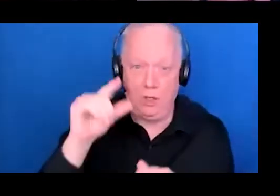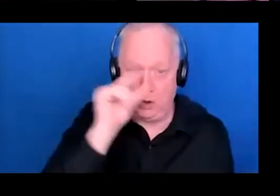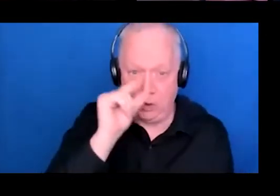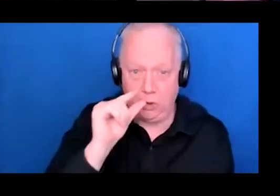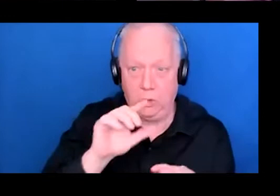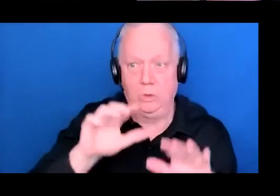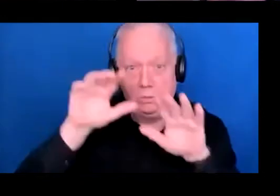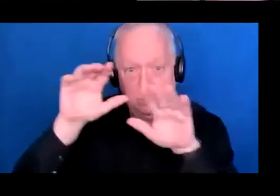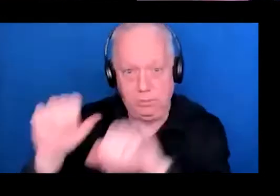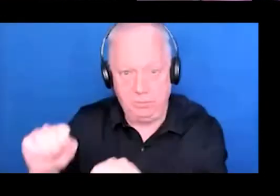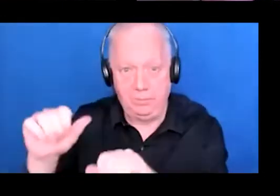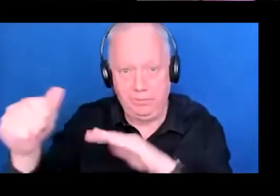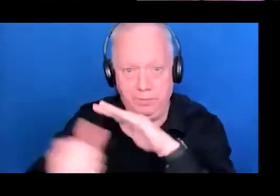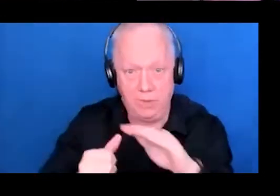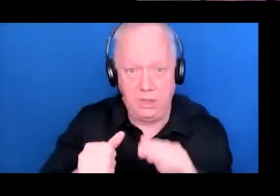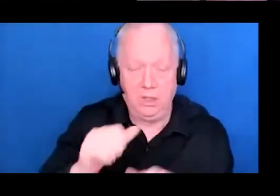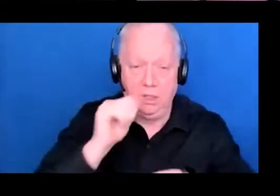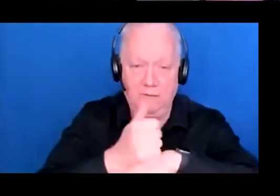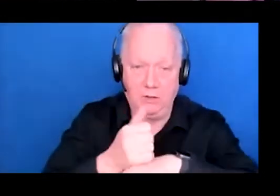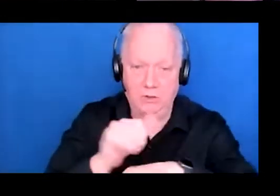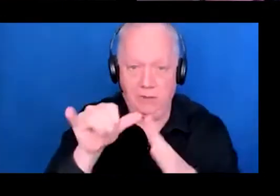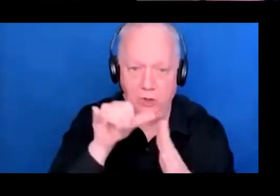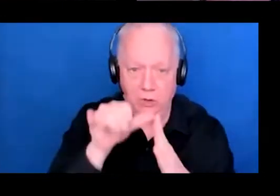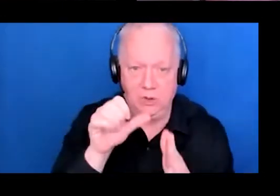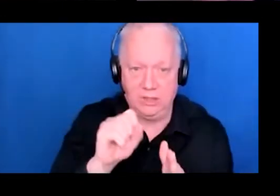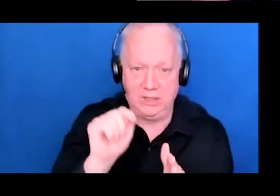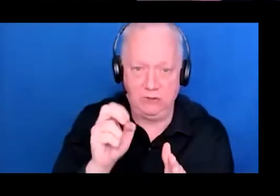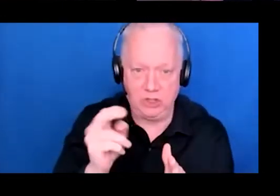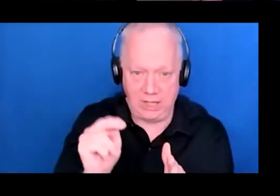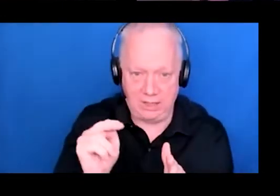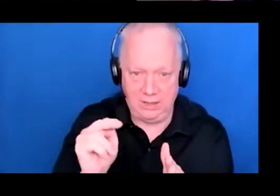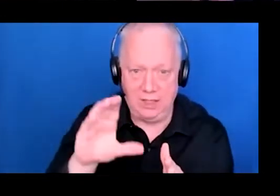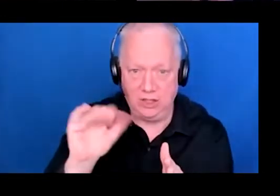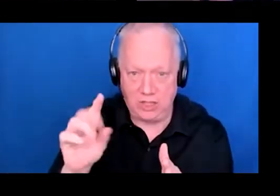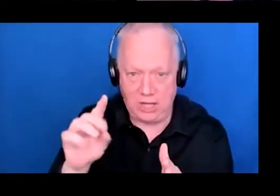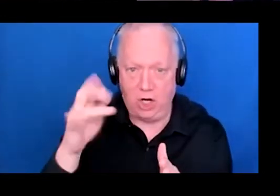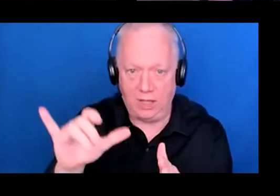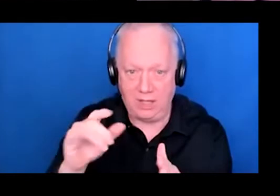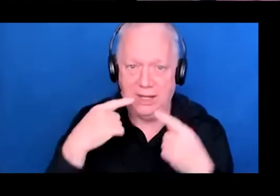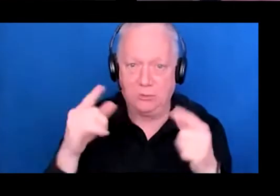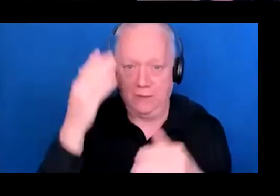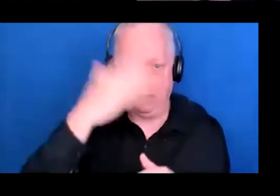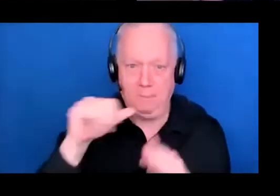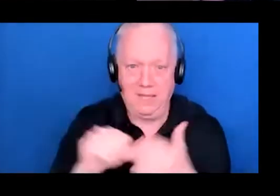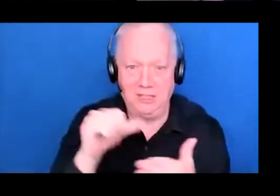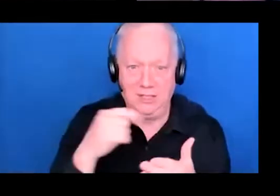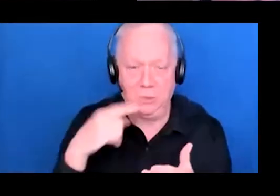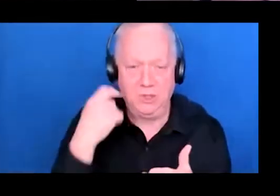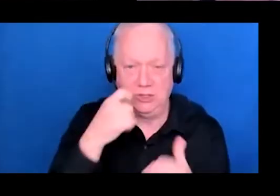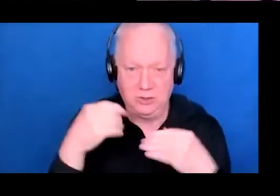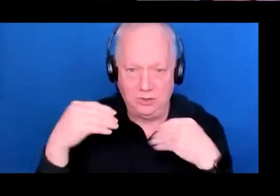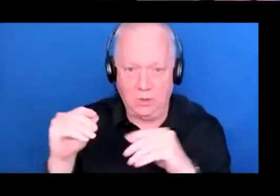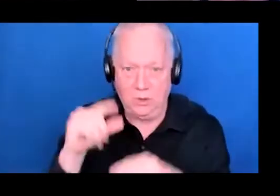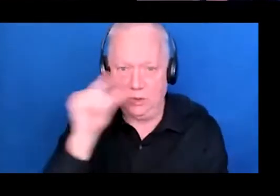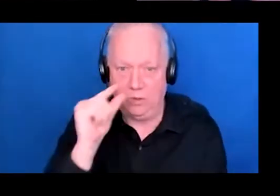purchased YouTube, the founders of YouTube, Steve Chen and Chad Hurley, they had an announcement on the front page of YouTube to say, oh, we just sold to